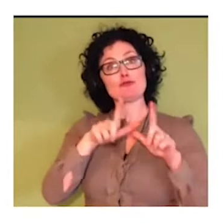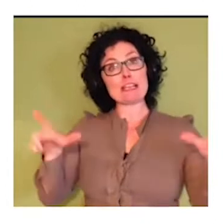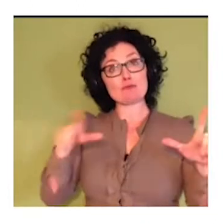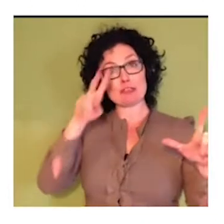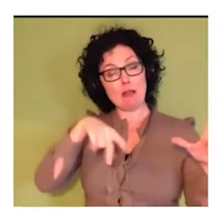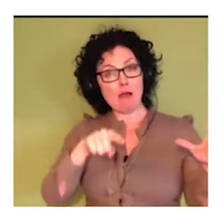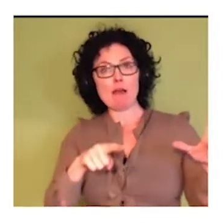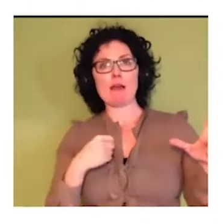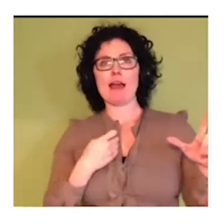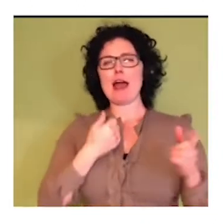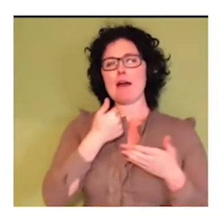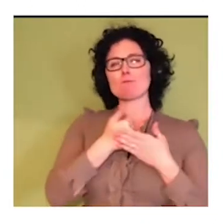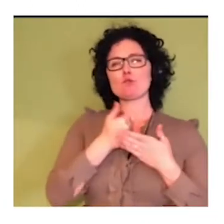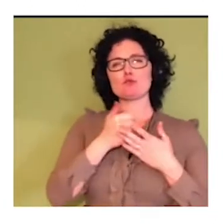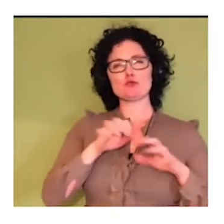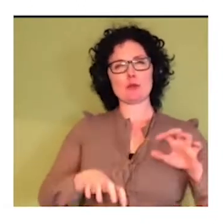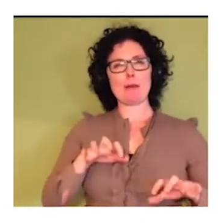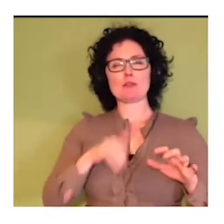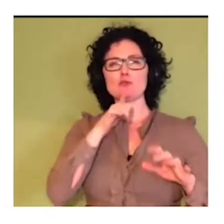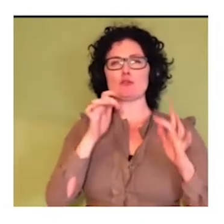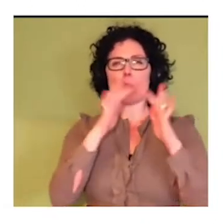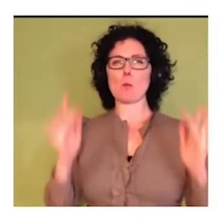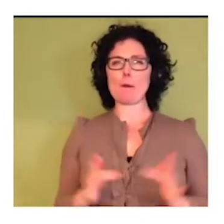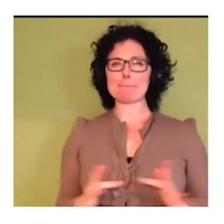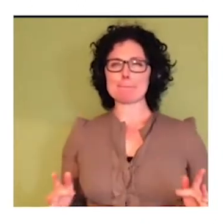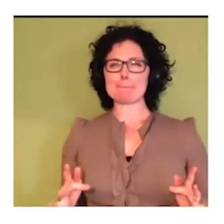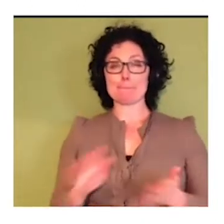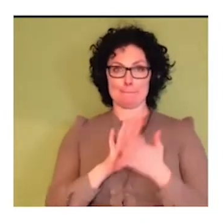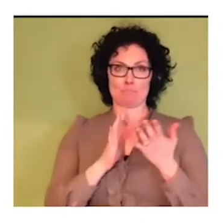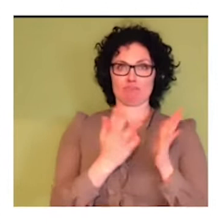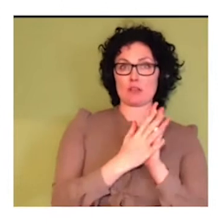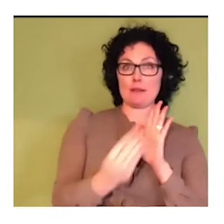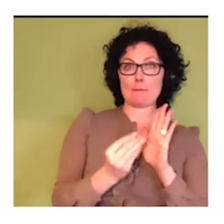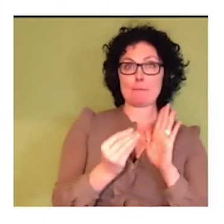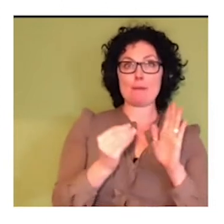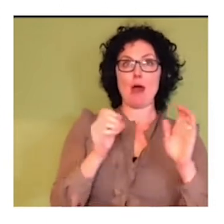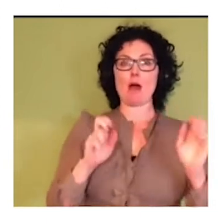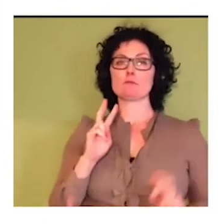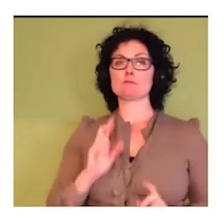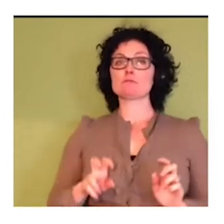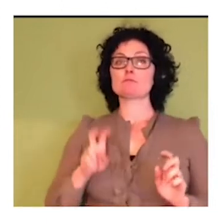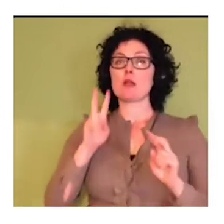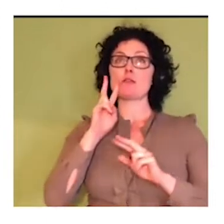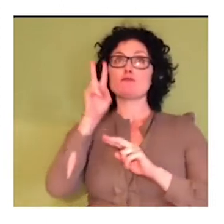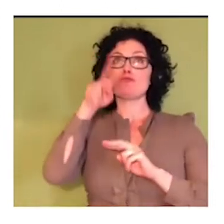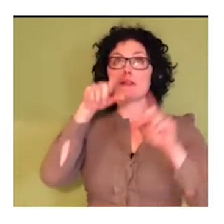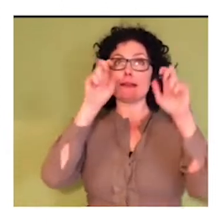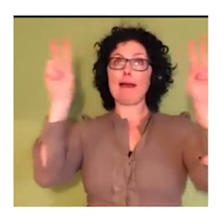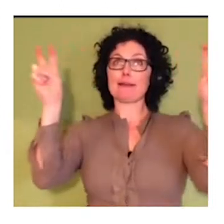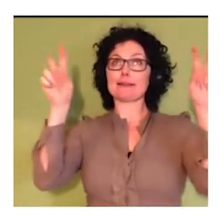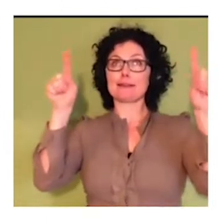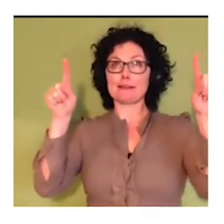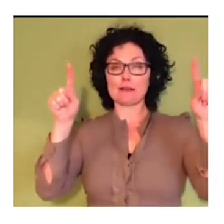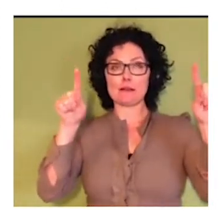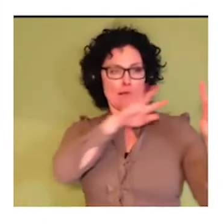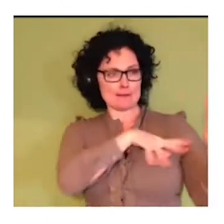to using the web, so for example, the ability to be able to jump between headings, to navigate around a table, to read